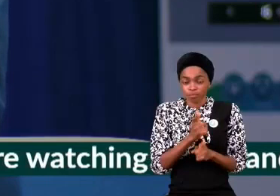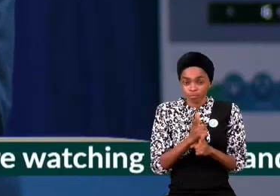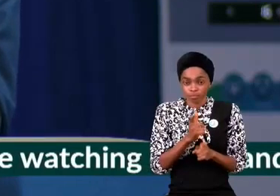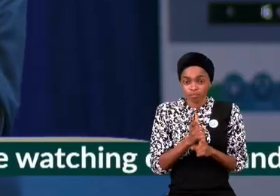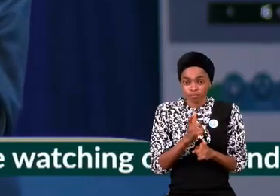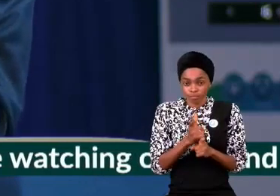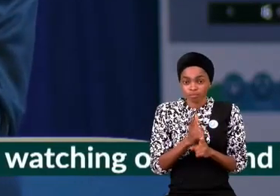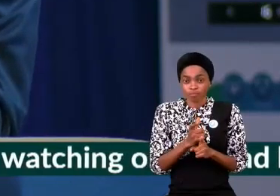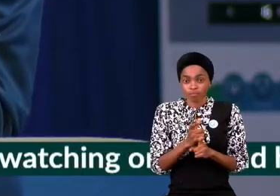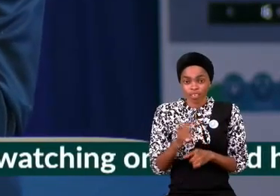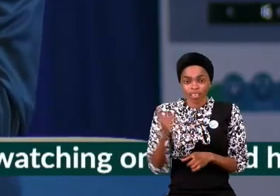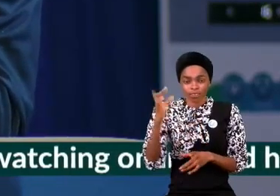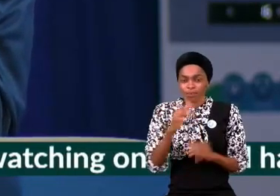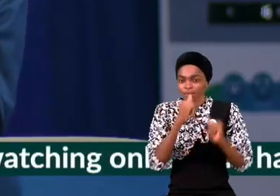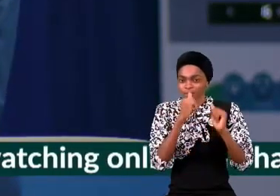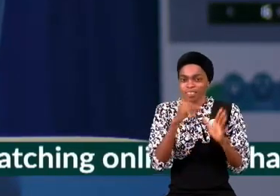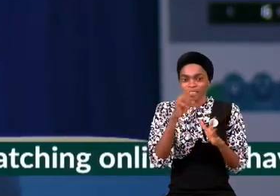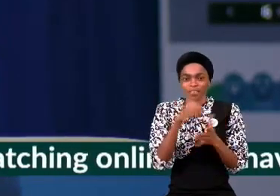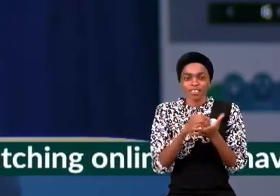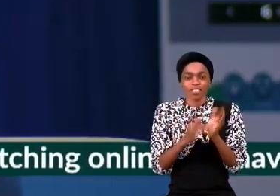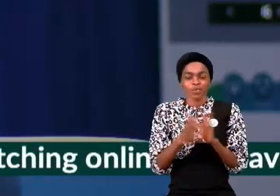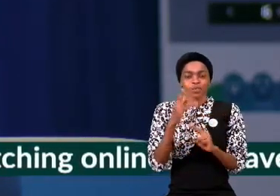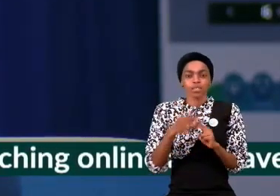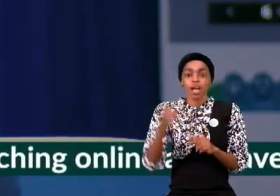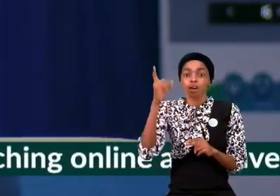I cannot see you. If you are true, can you wave?